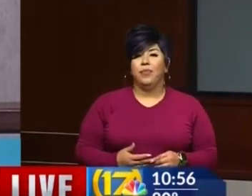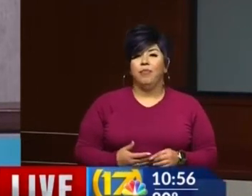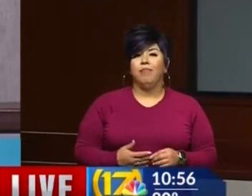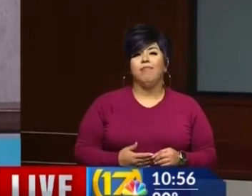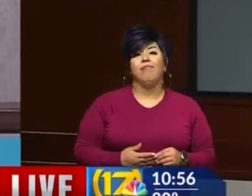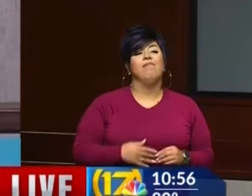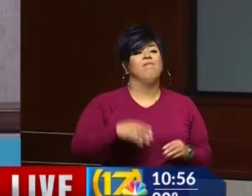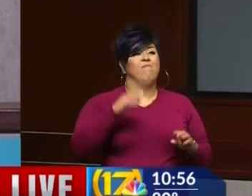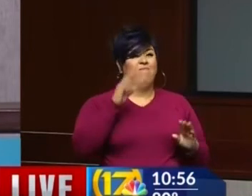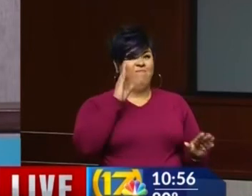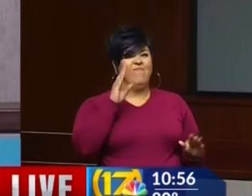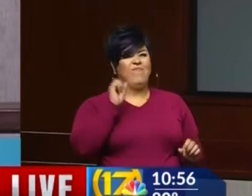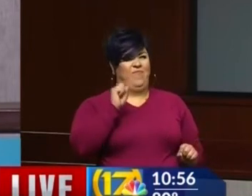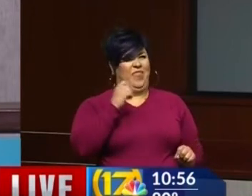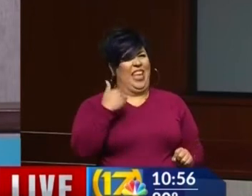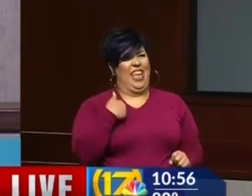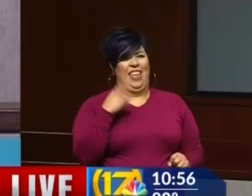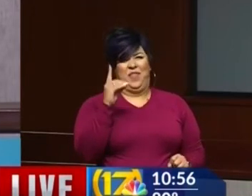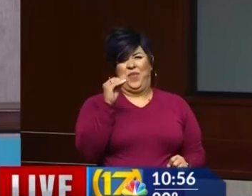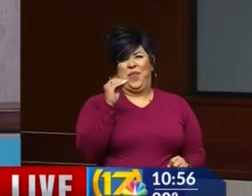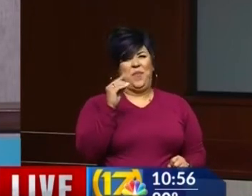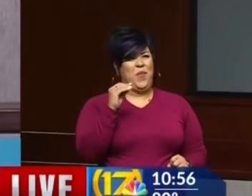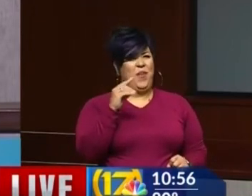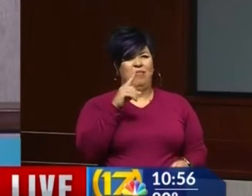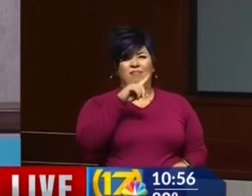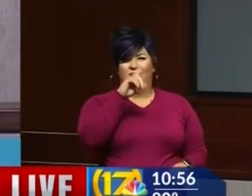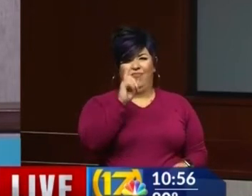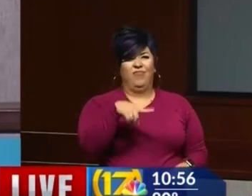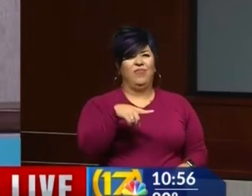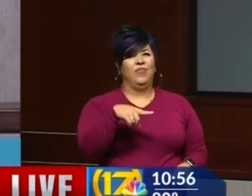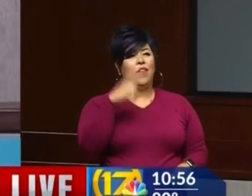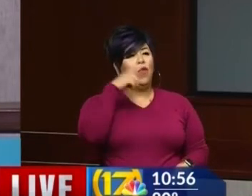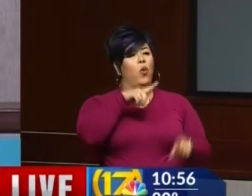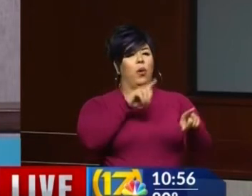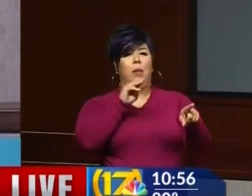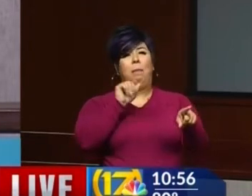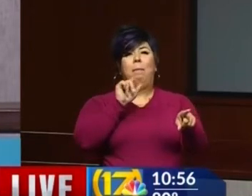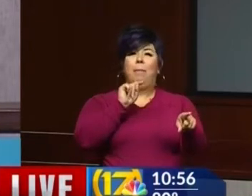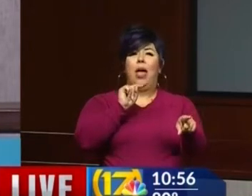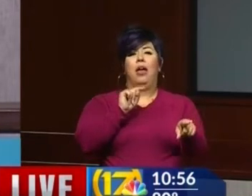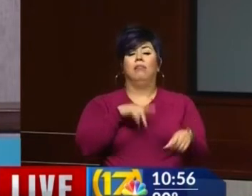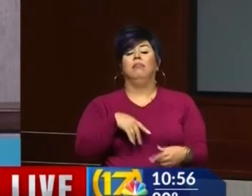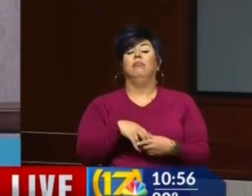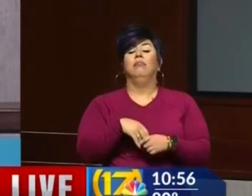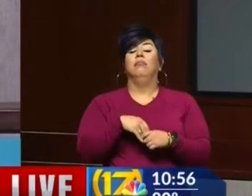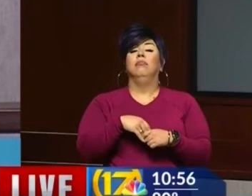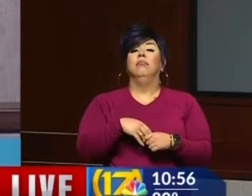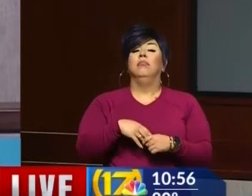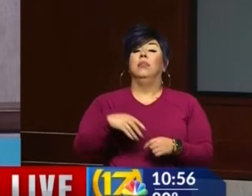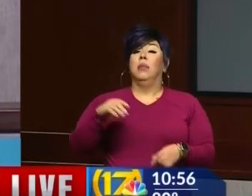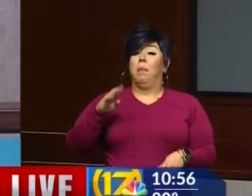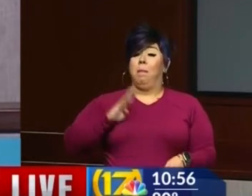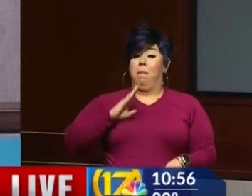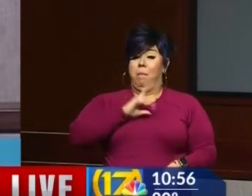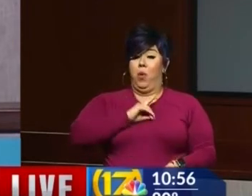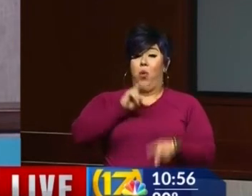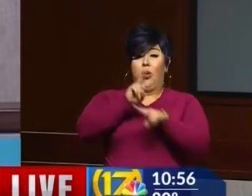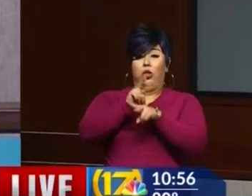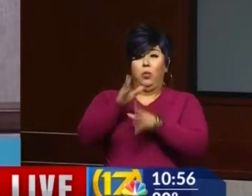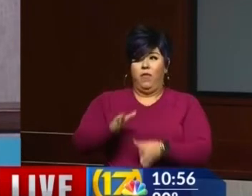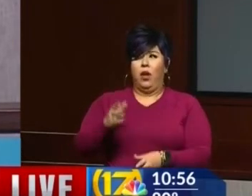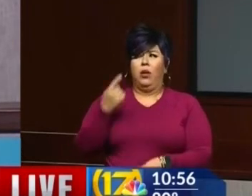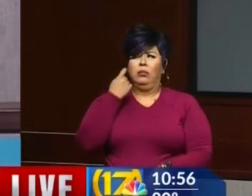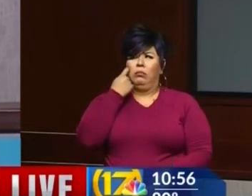Hey, Megan. Yes, just one follow-up for, I believe, Matt Constantine at the Board of Supervisors on Tuesday, and a week